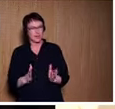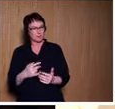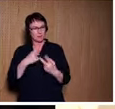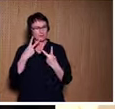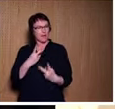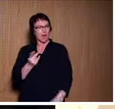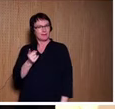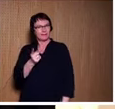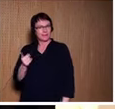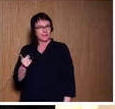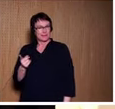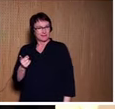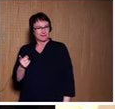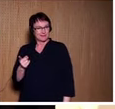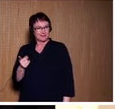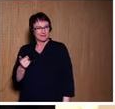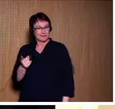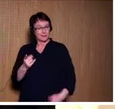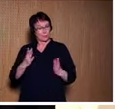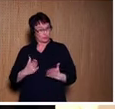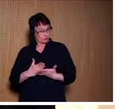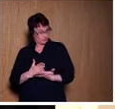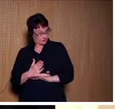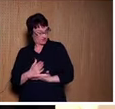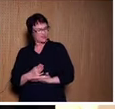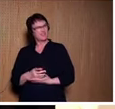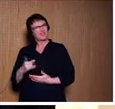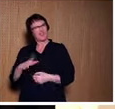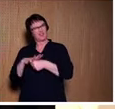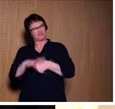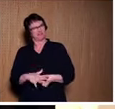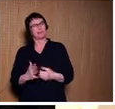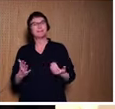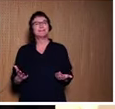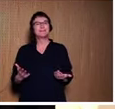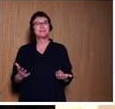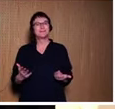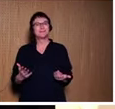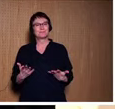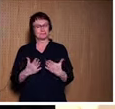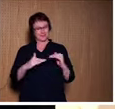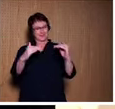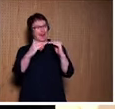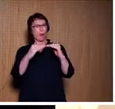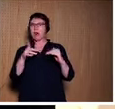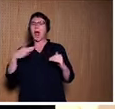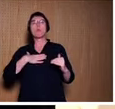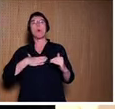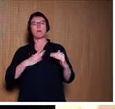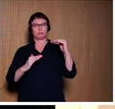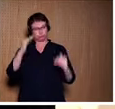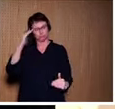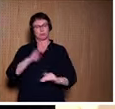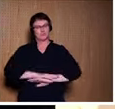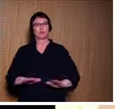paradigms of equal rights and human rights and reinforce inequalities that benefit those